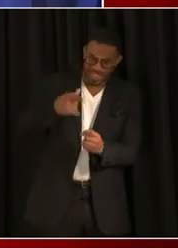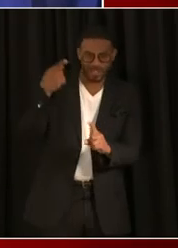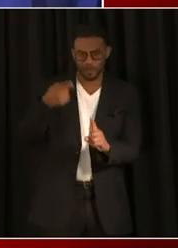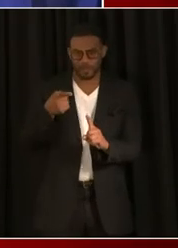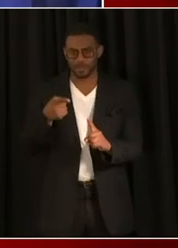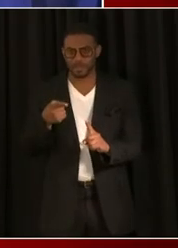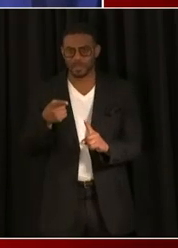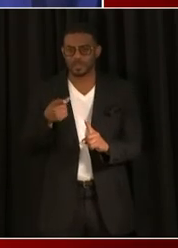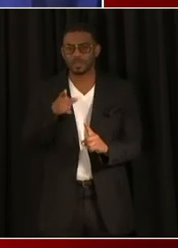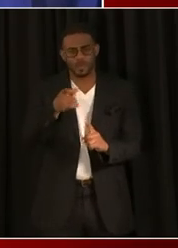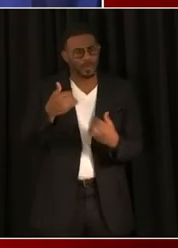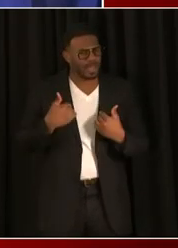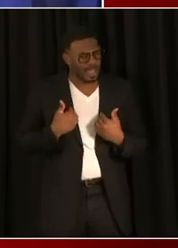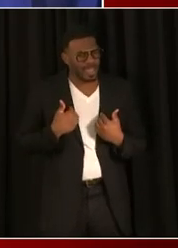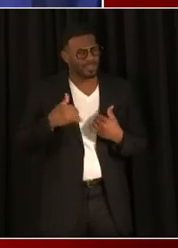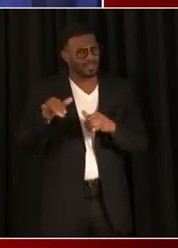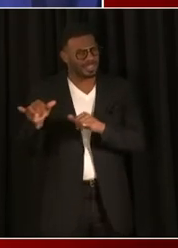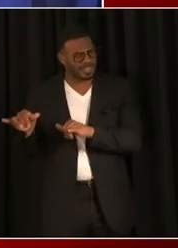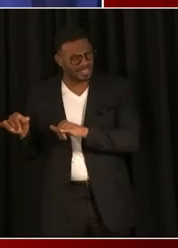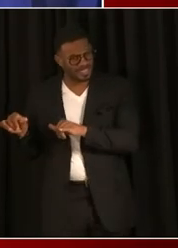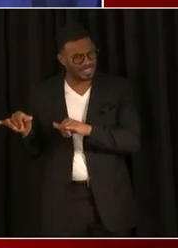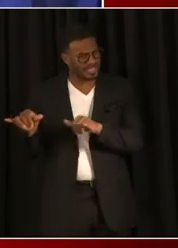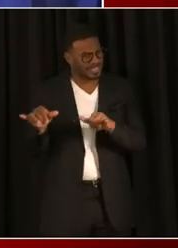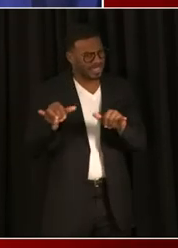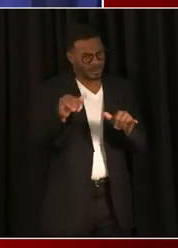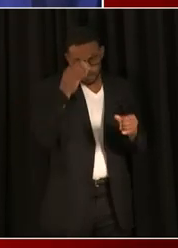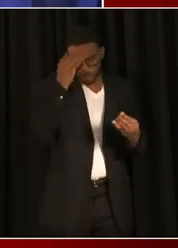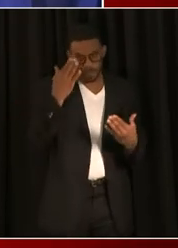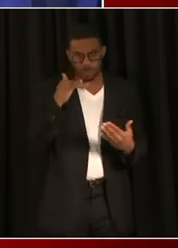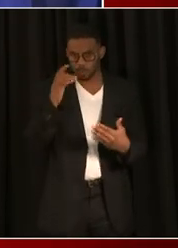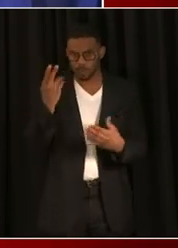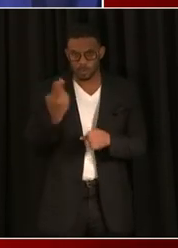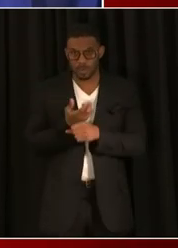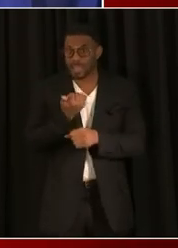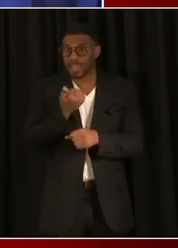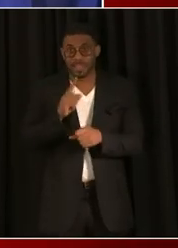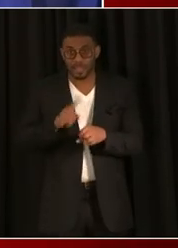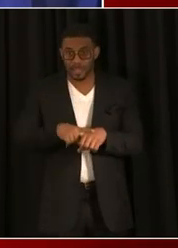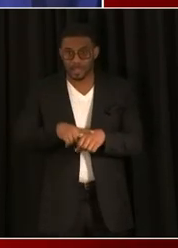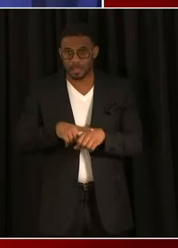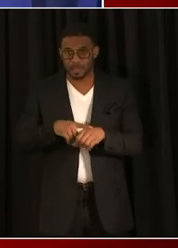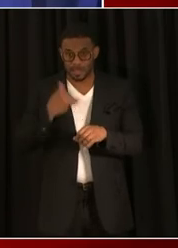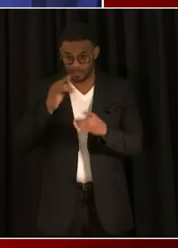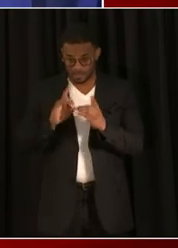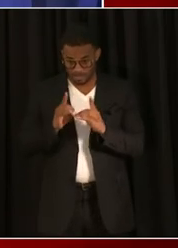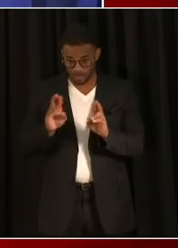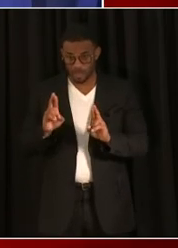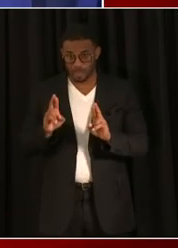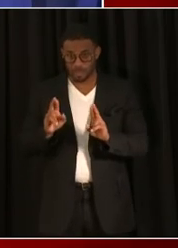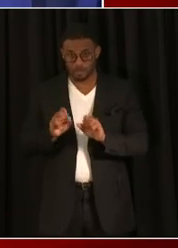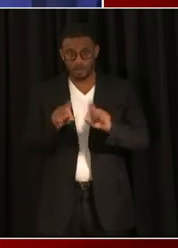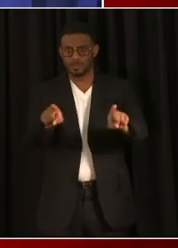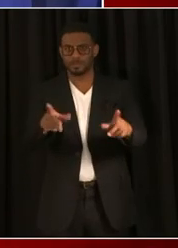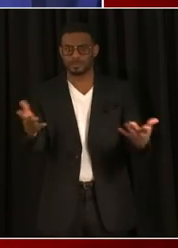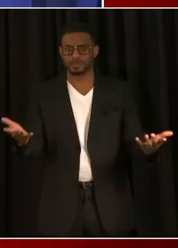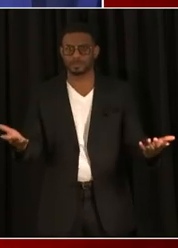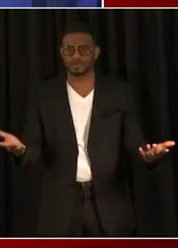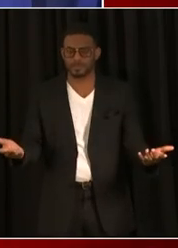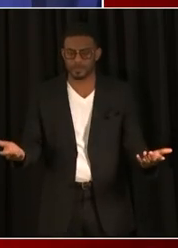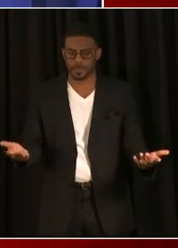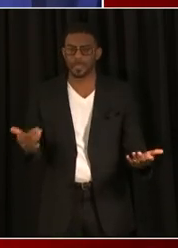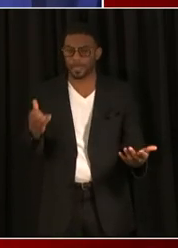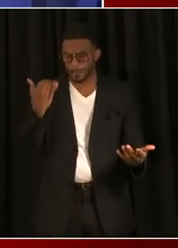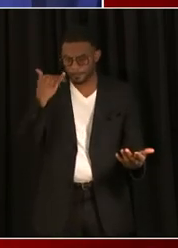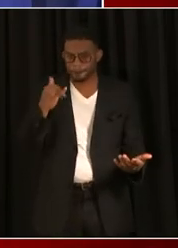design, so that you kind of have the same information that you would probably use for a similar application. And